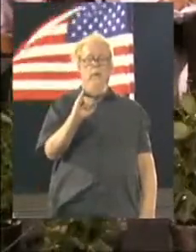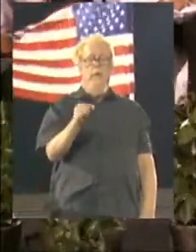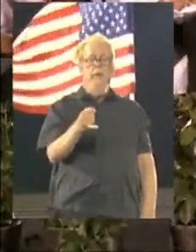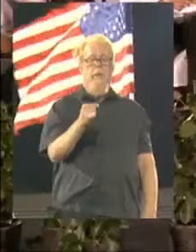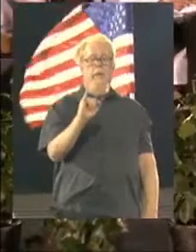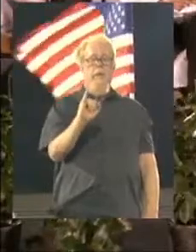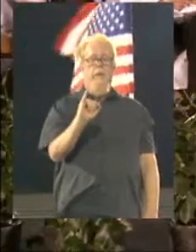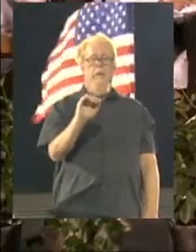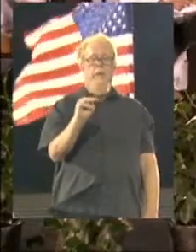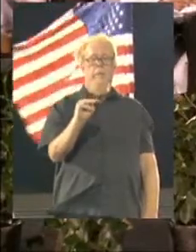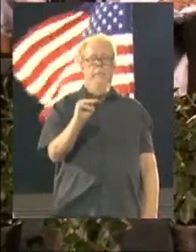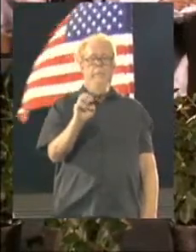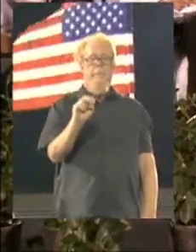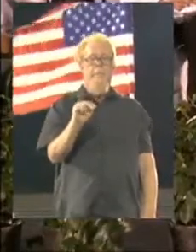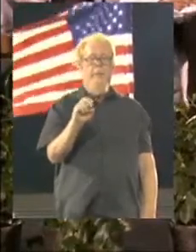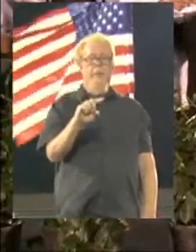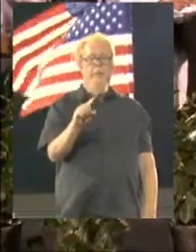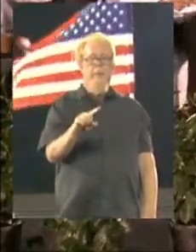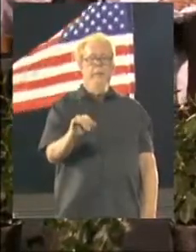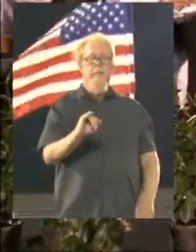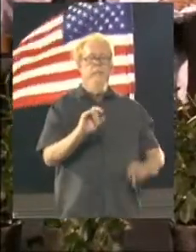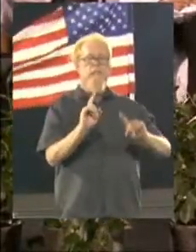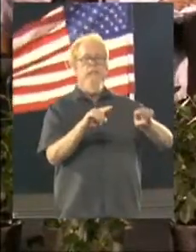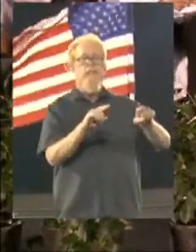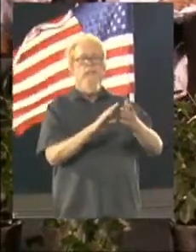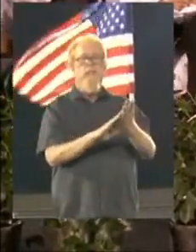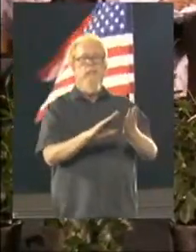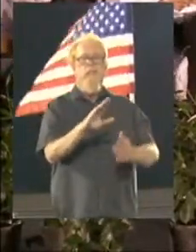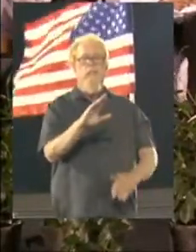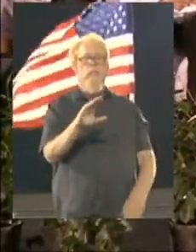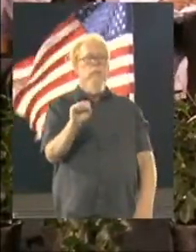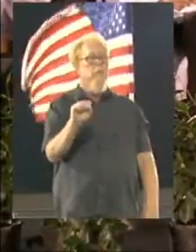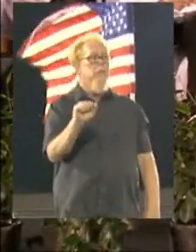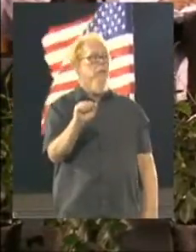Jimenez will be attending San Antonio College.